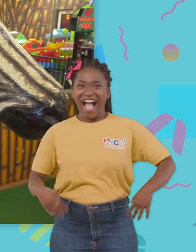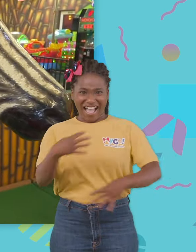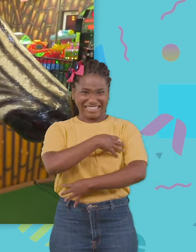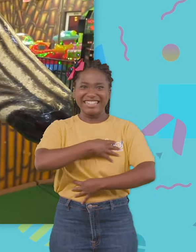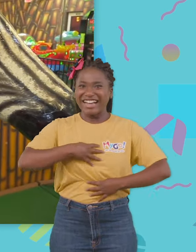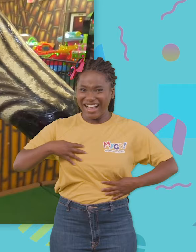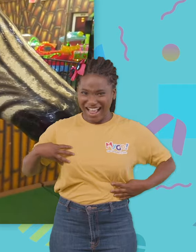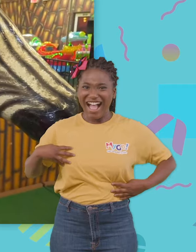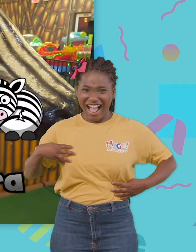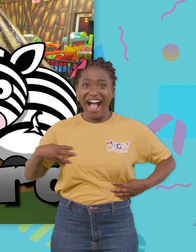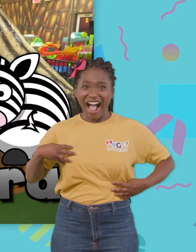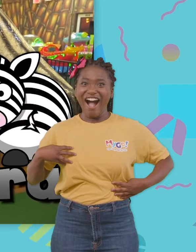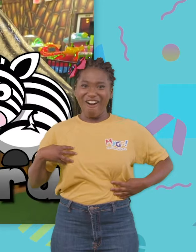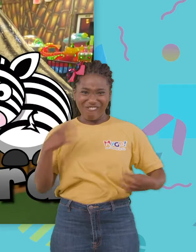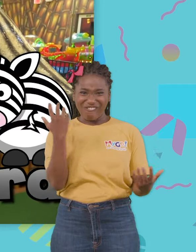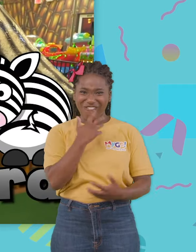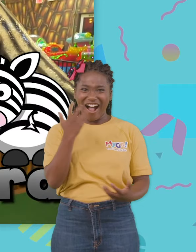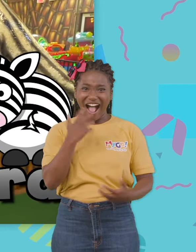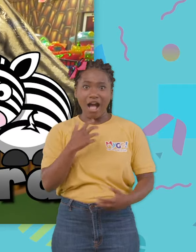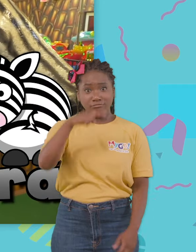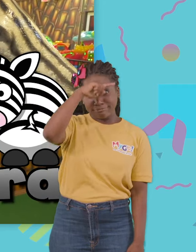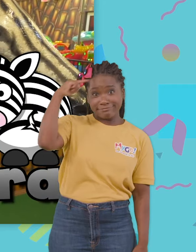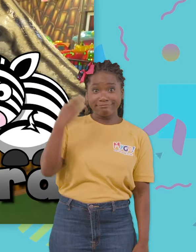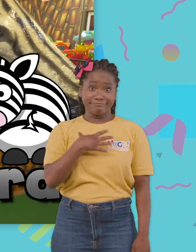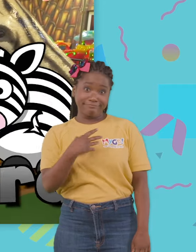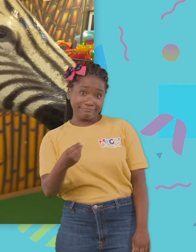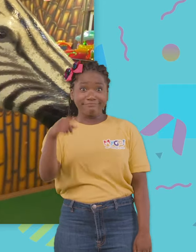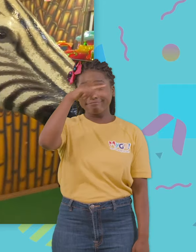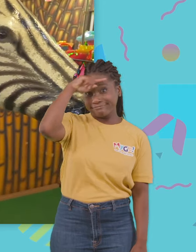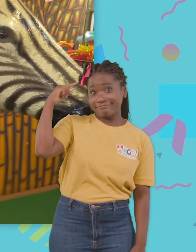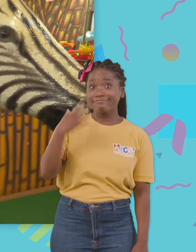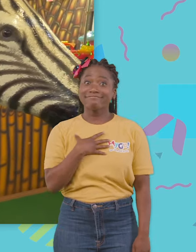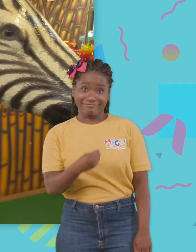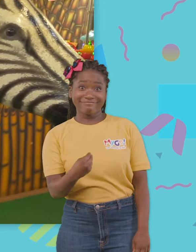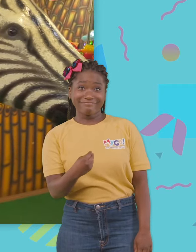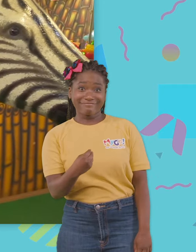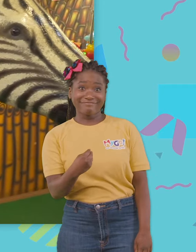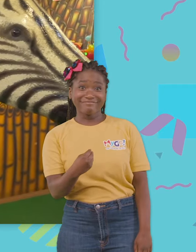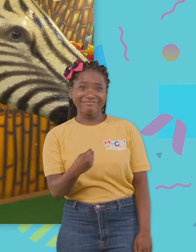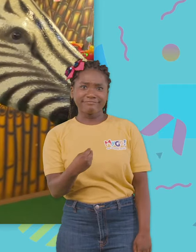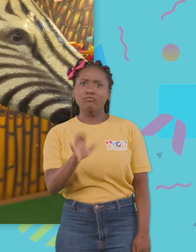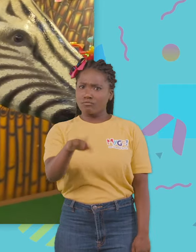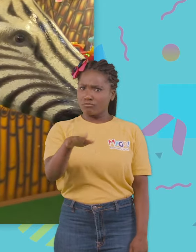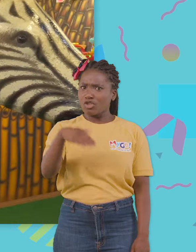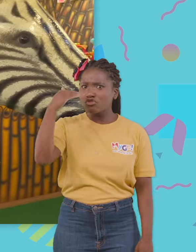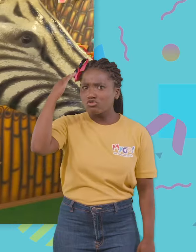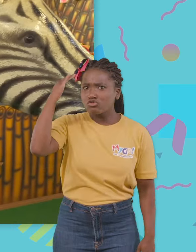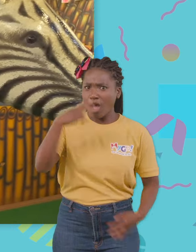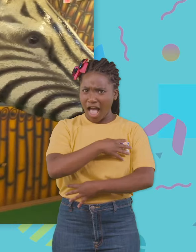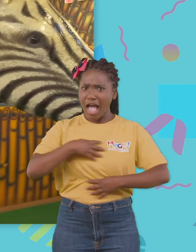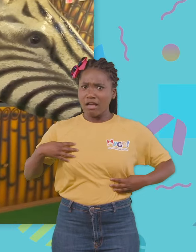This is a zebra. Whoa, black, white, black, white. Hey, did you